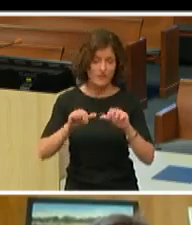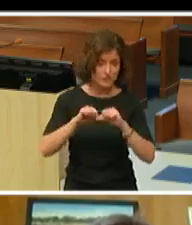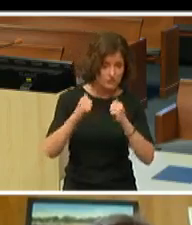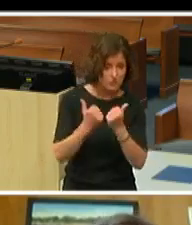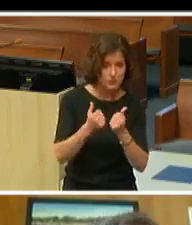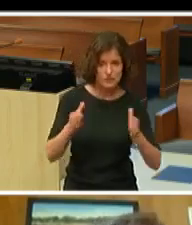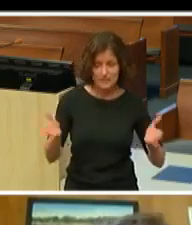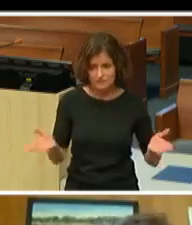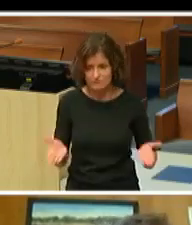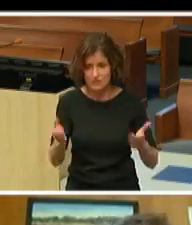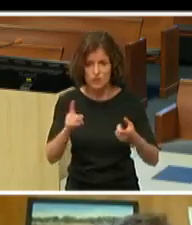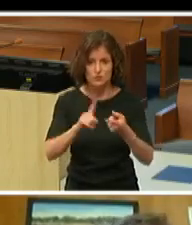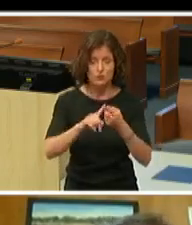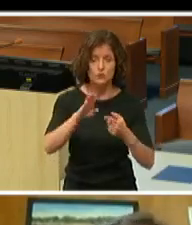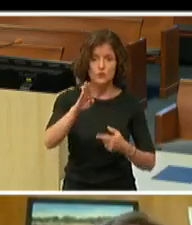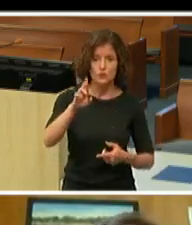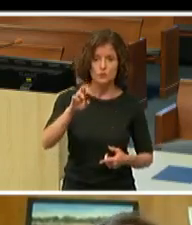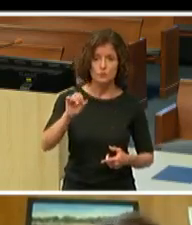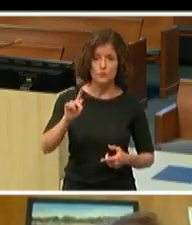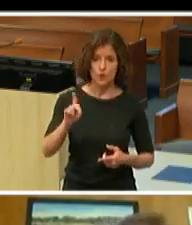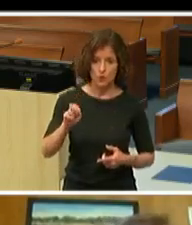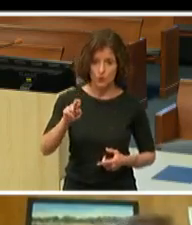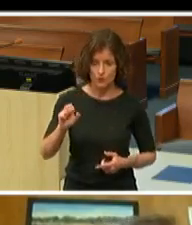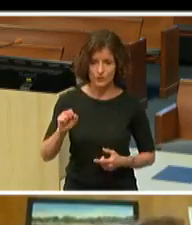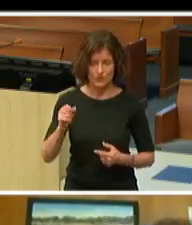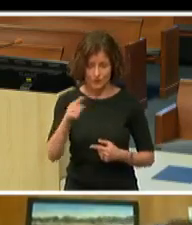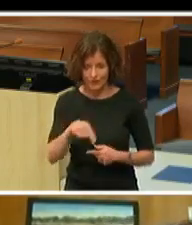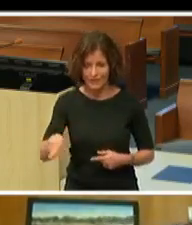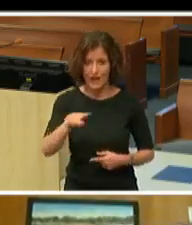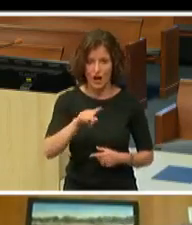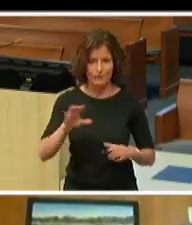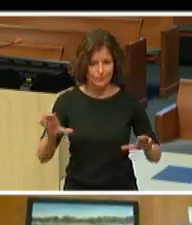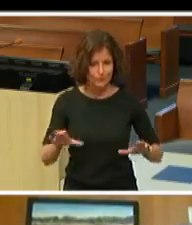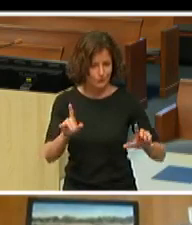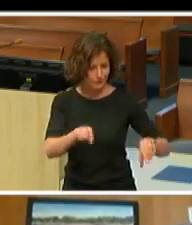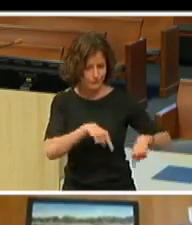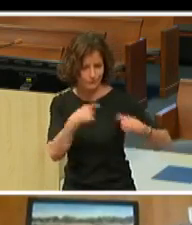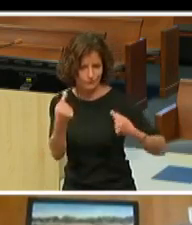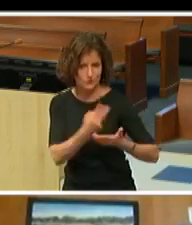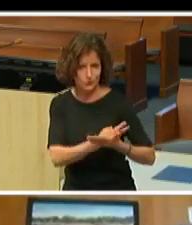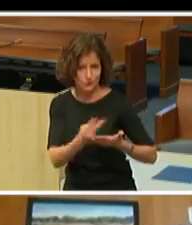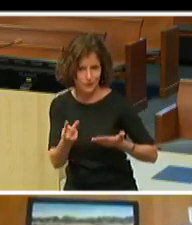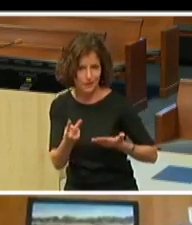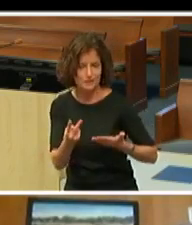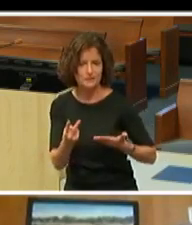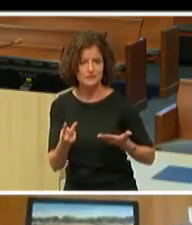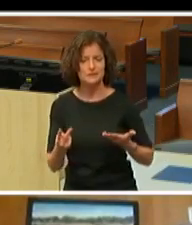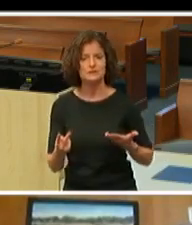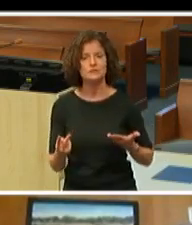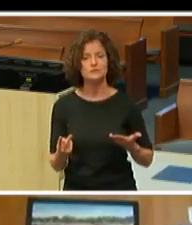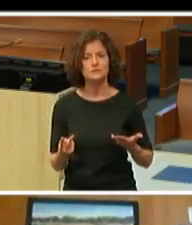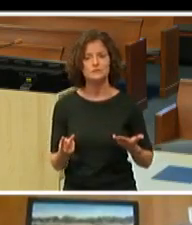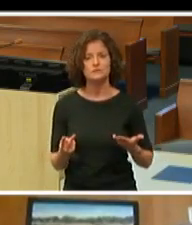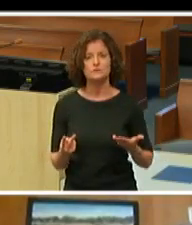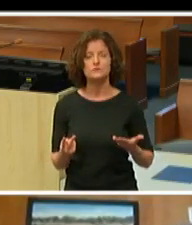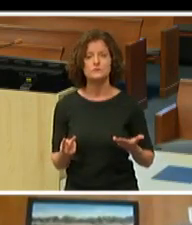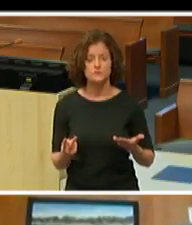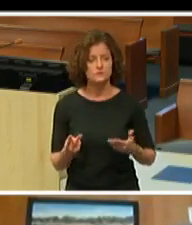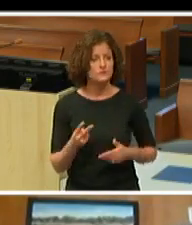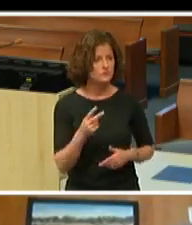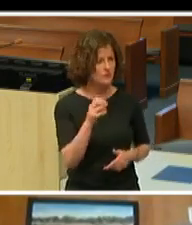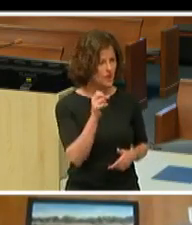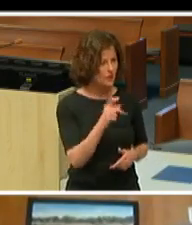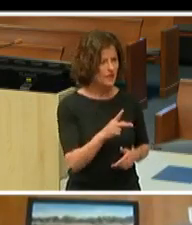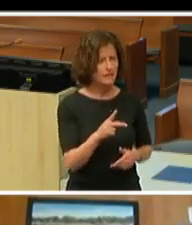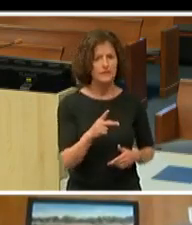the brokers and what they've actually been doing for the last 2 weeks, I think we get there. Okay. All right. I'll give you a